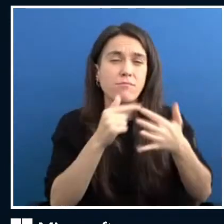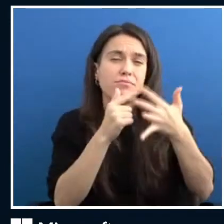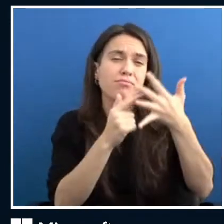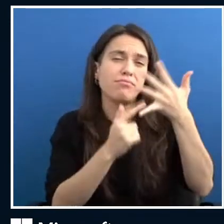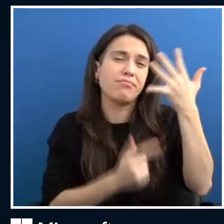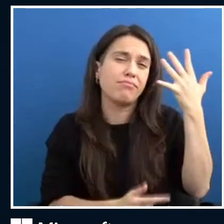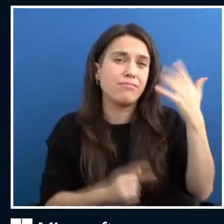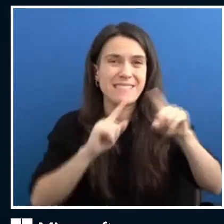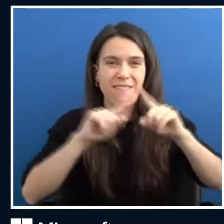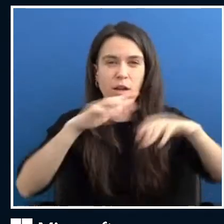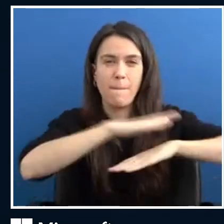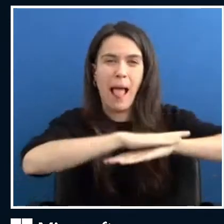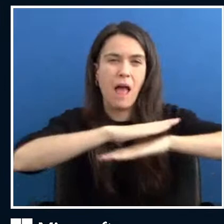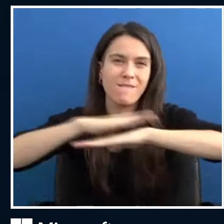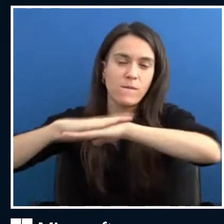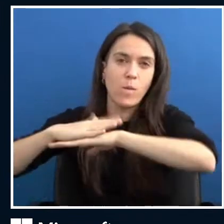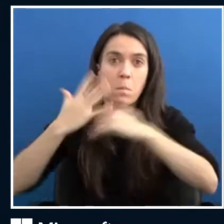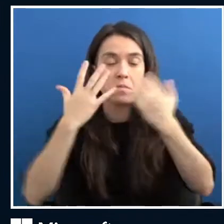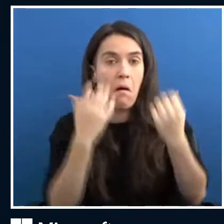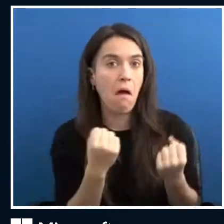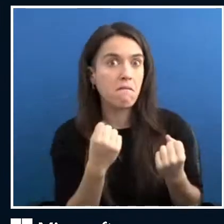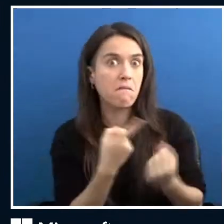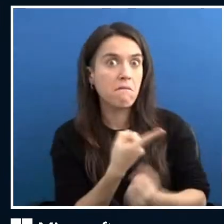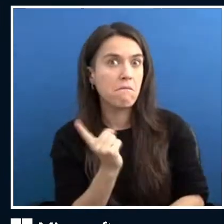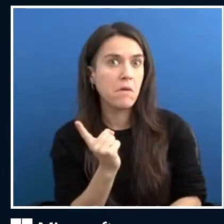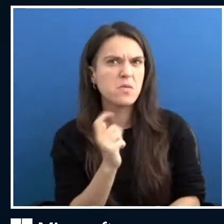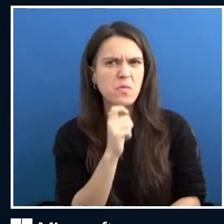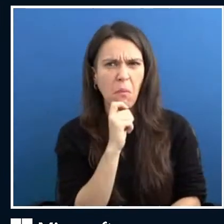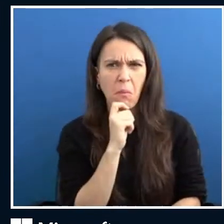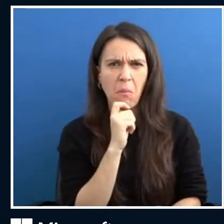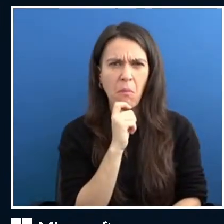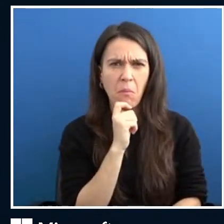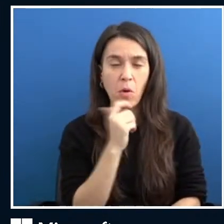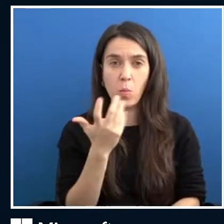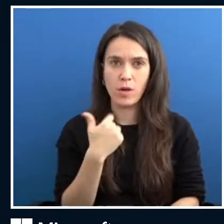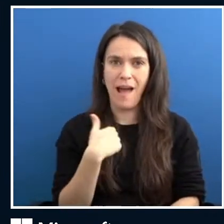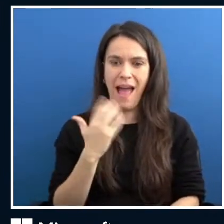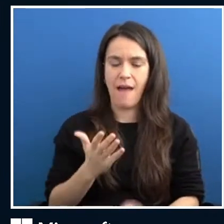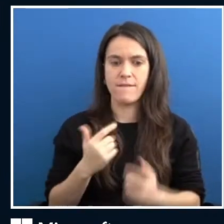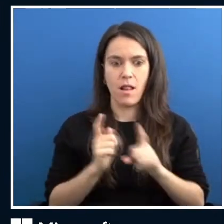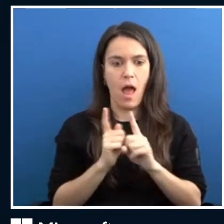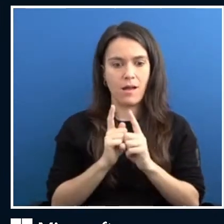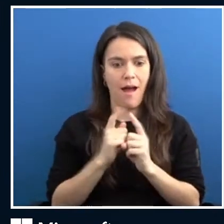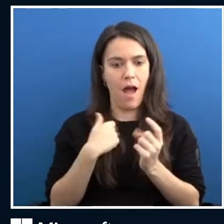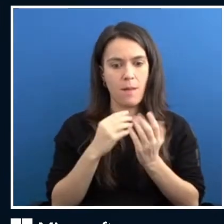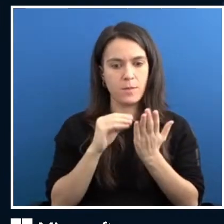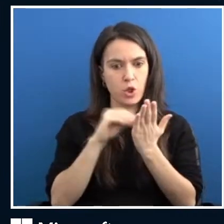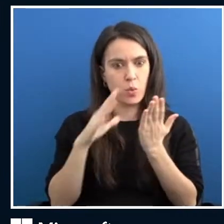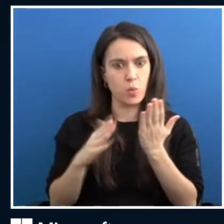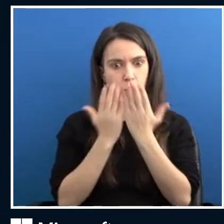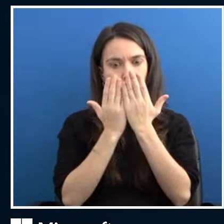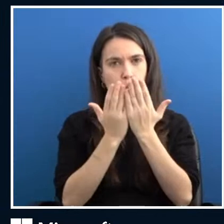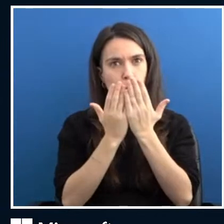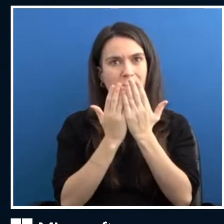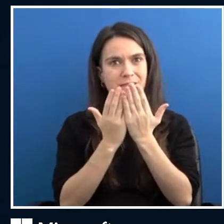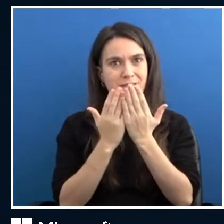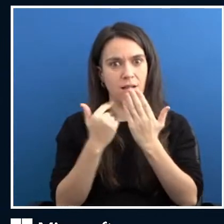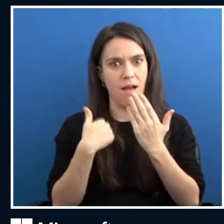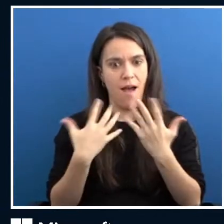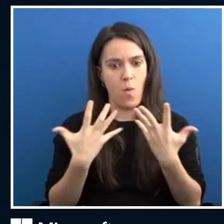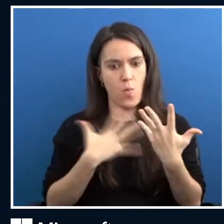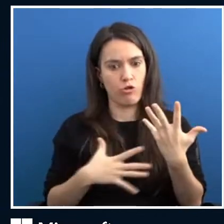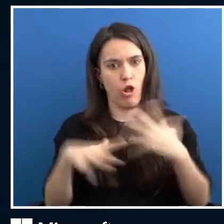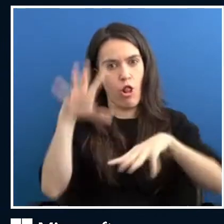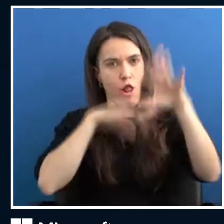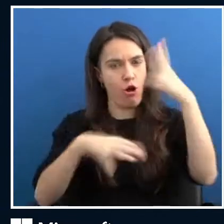platforms. It's really about, you know, what do you need to learn as a student to become ready for AI and ML? And are